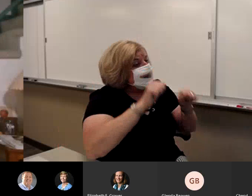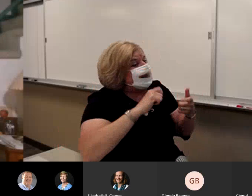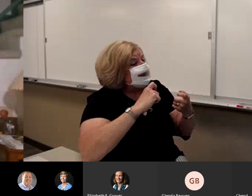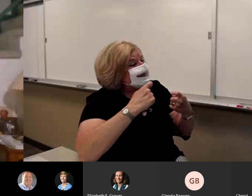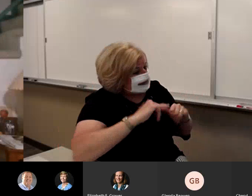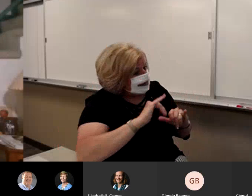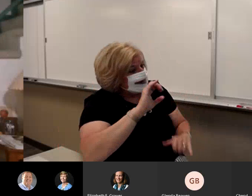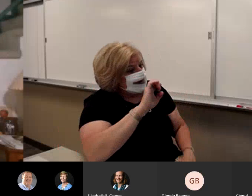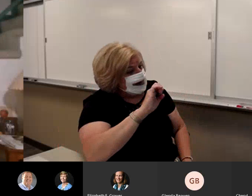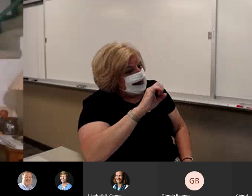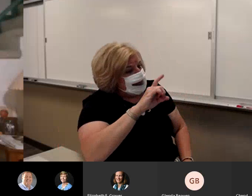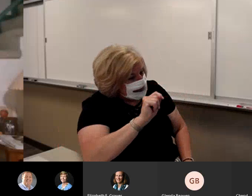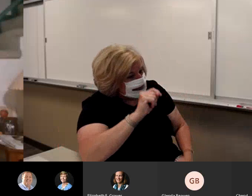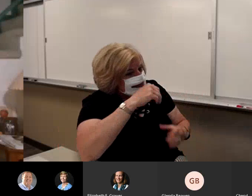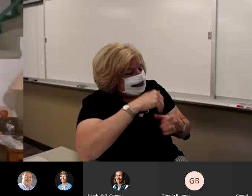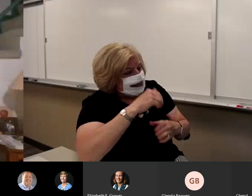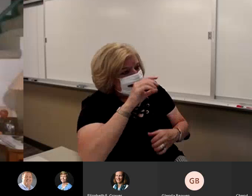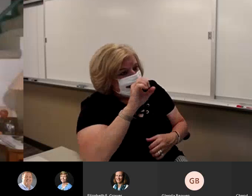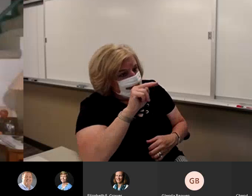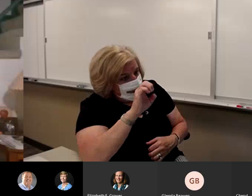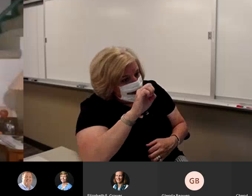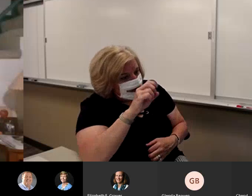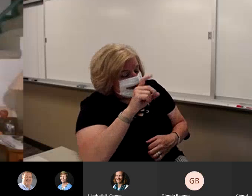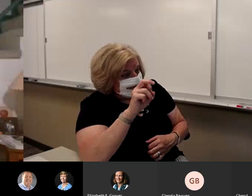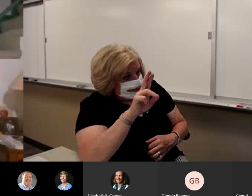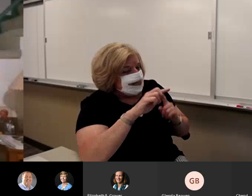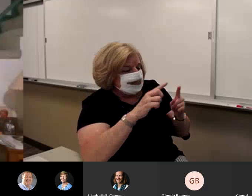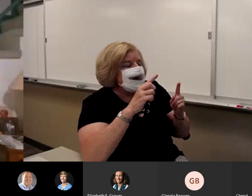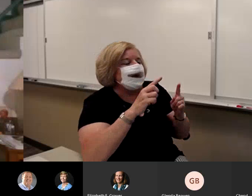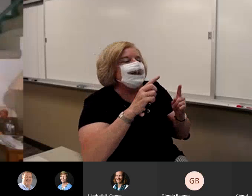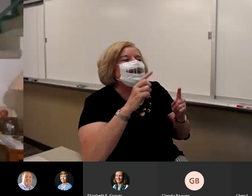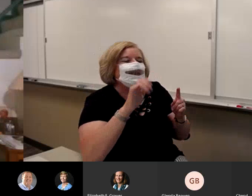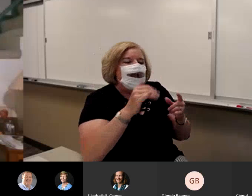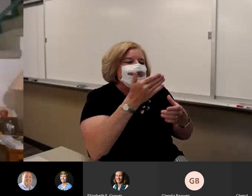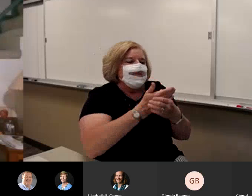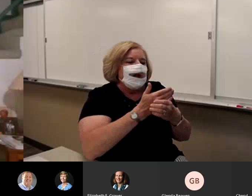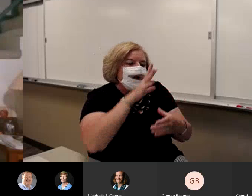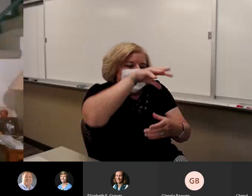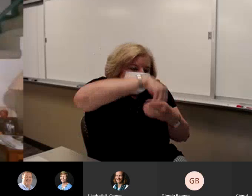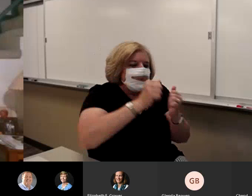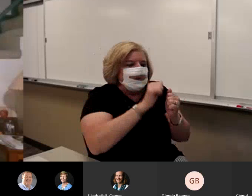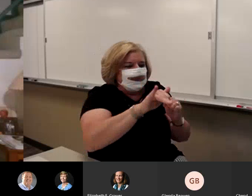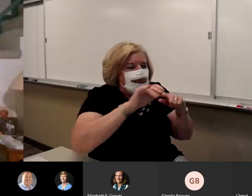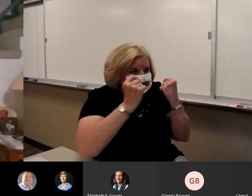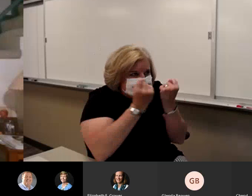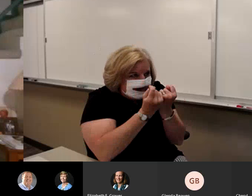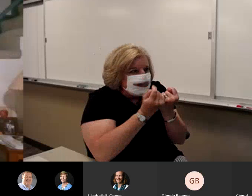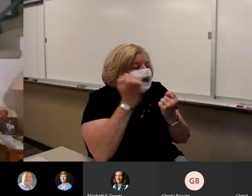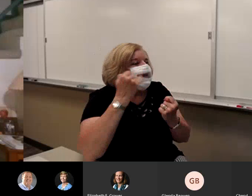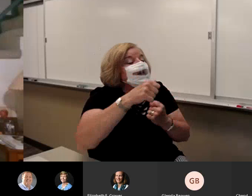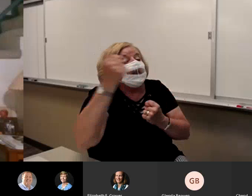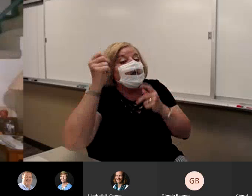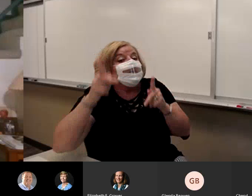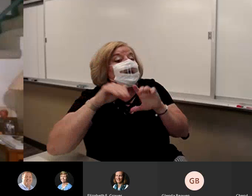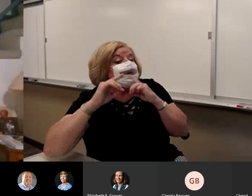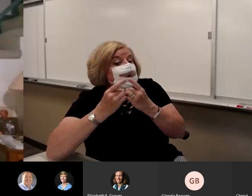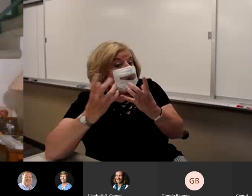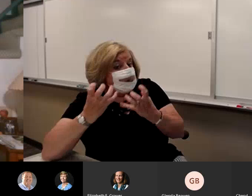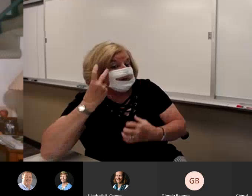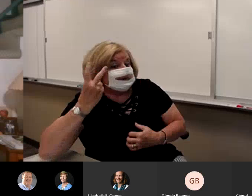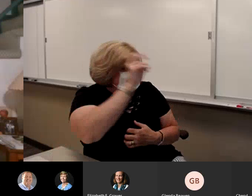OneDrive, but it basically stays within the team. So if somebody else in your department wanted to see it, they